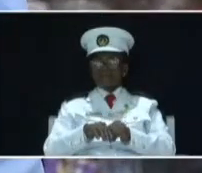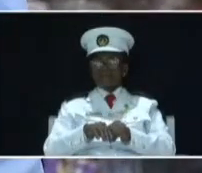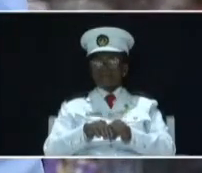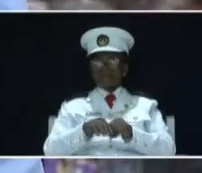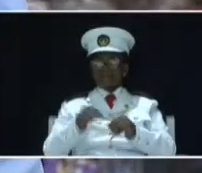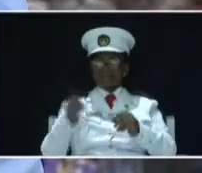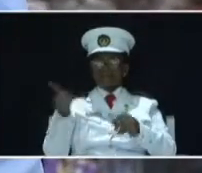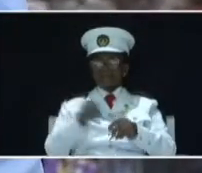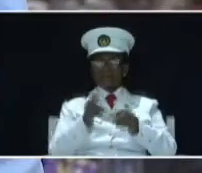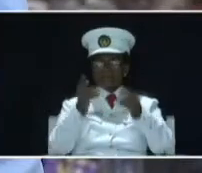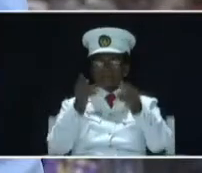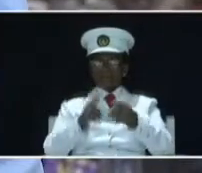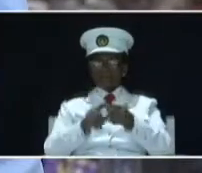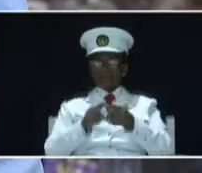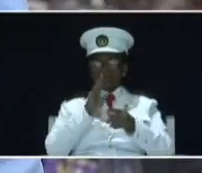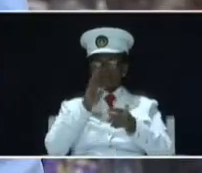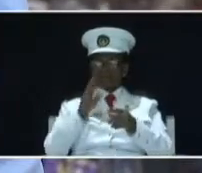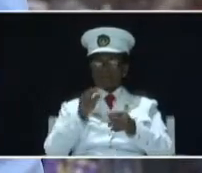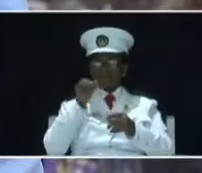You want to be his partner?